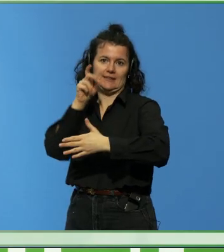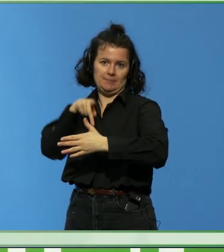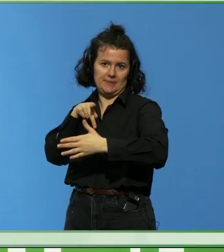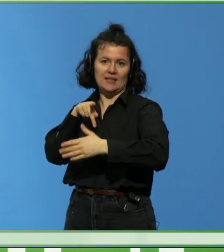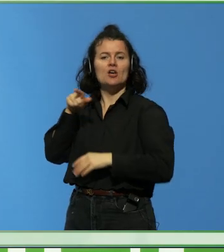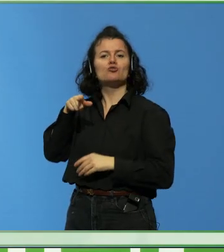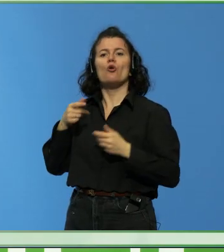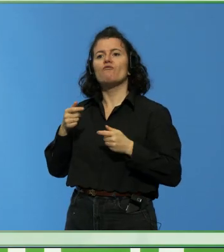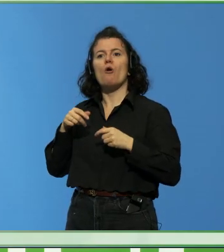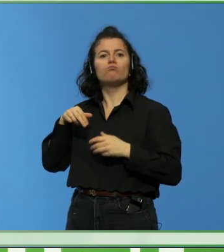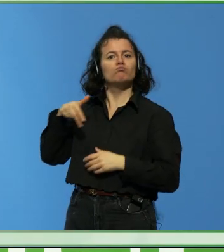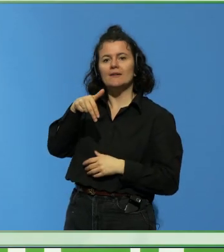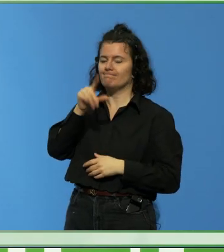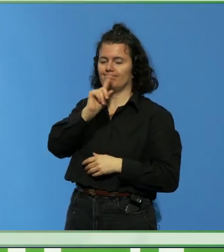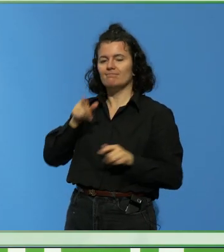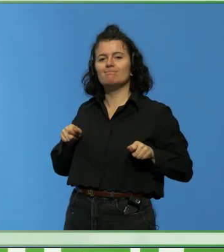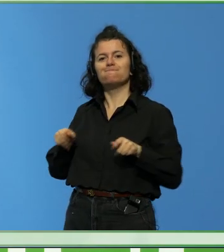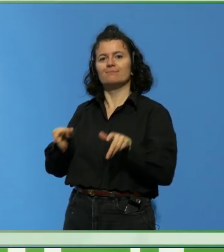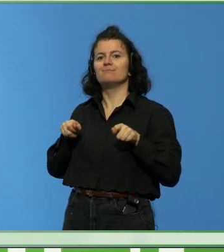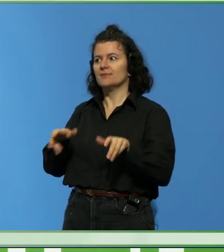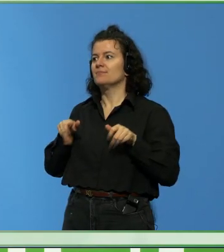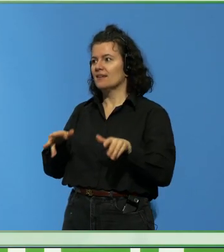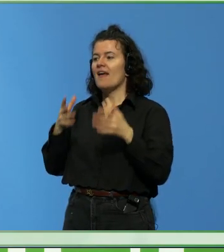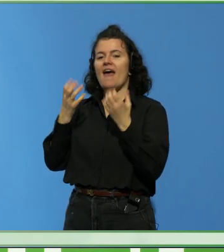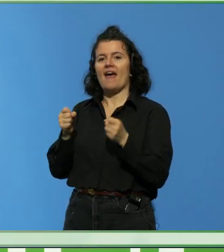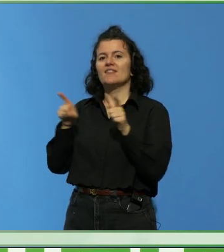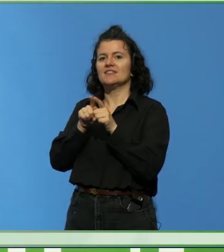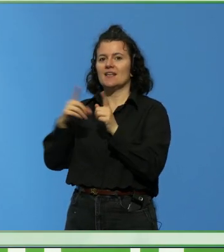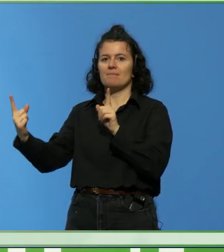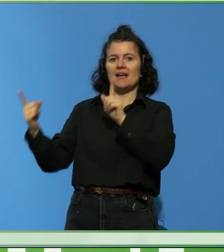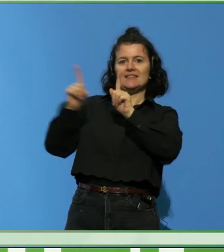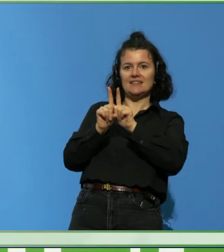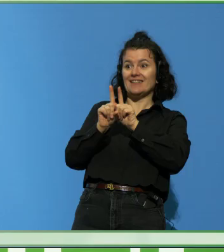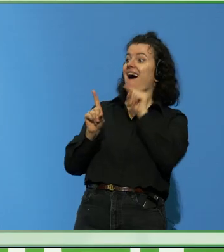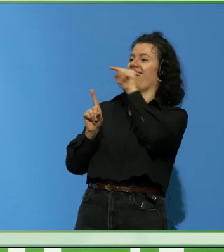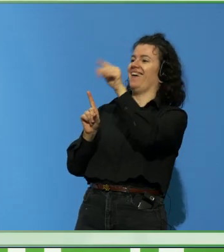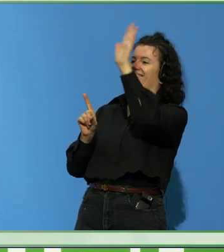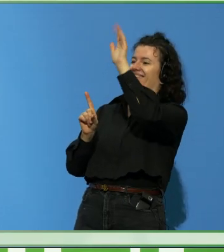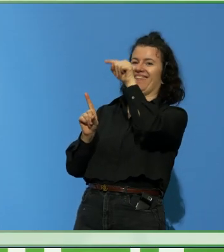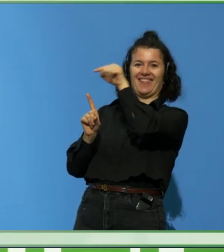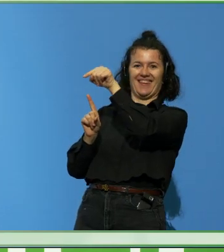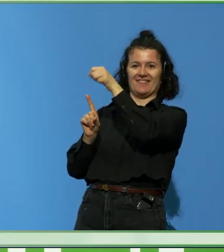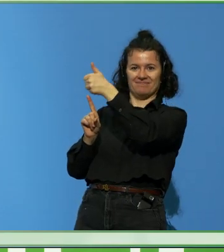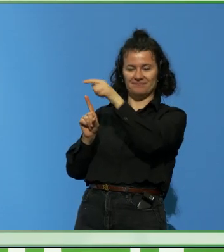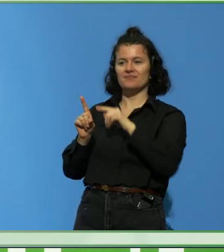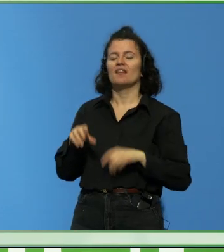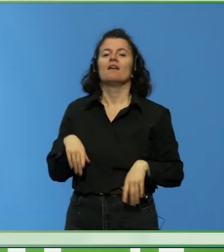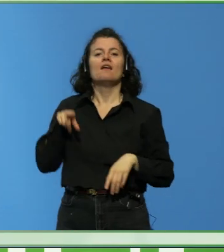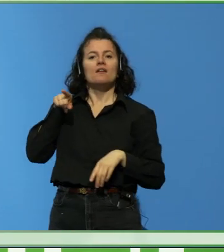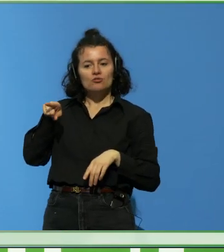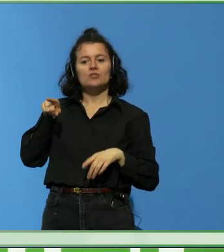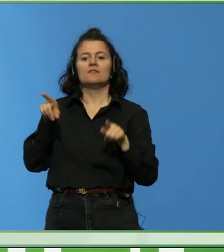by a personal assistant, who is here. There she is, thank you, and other services. She graduated in 2019